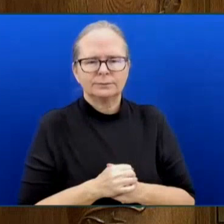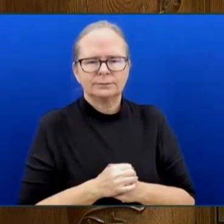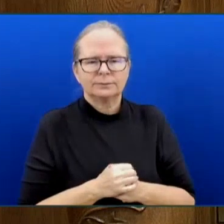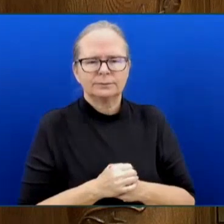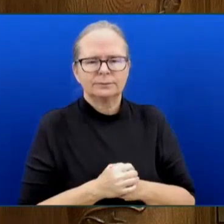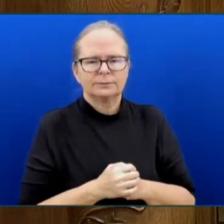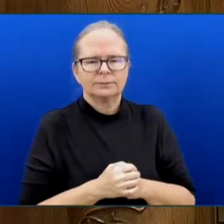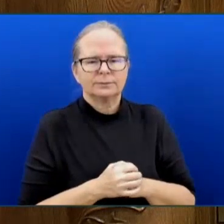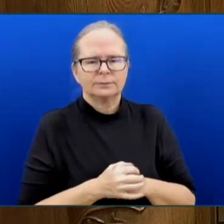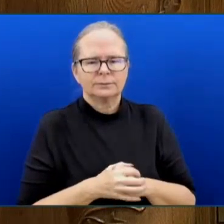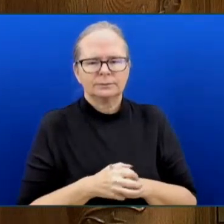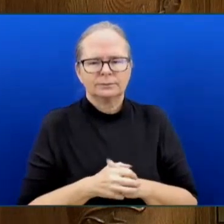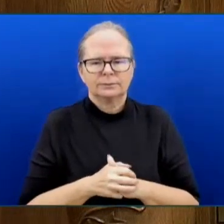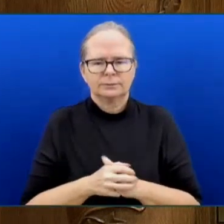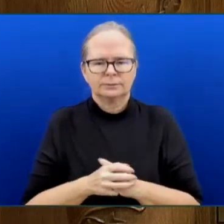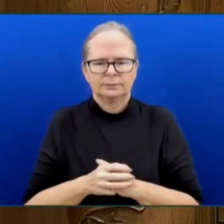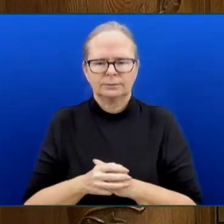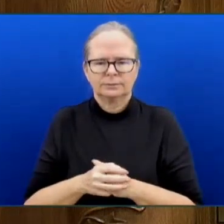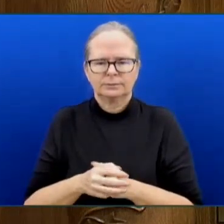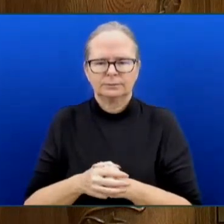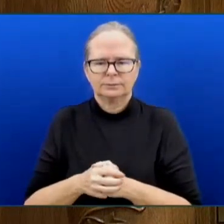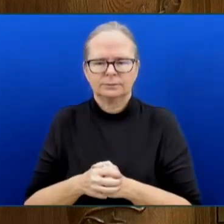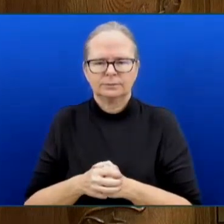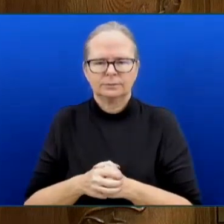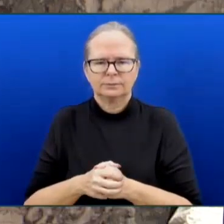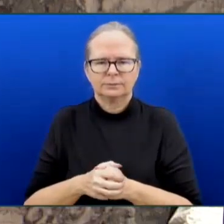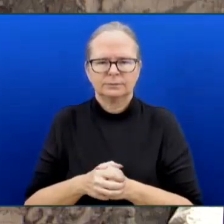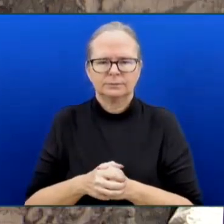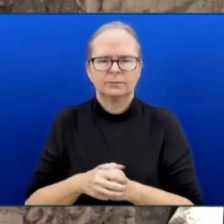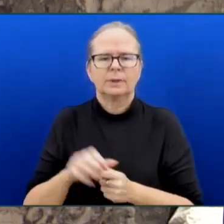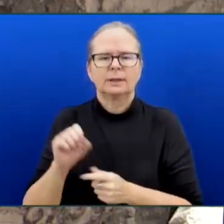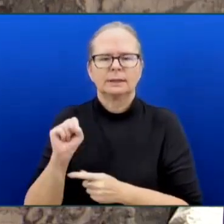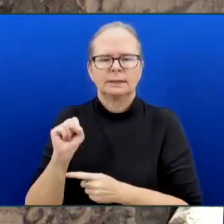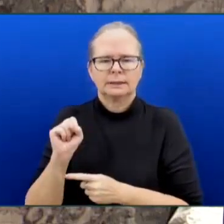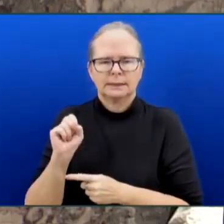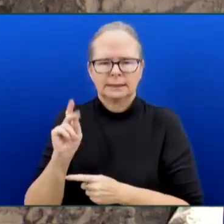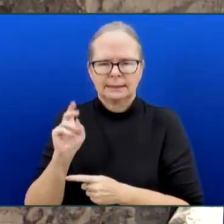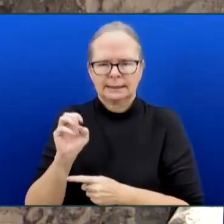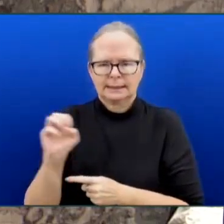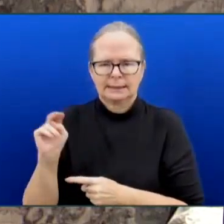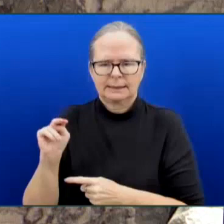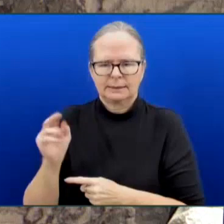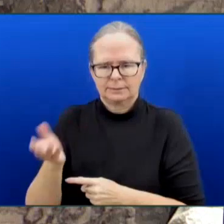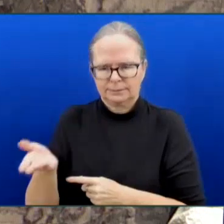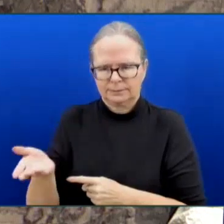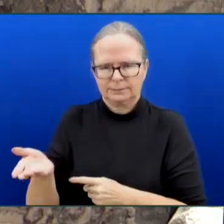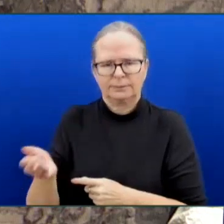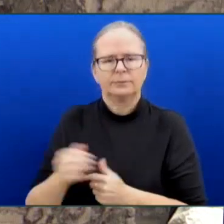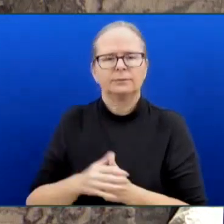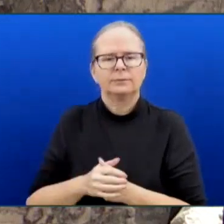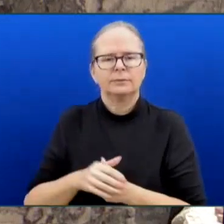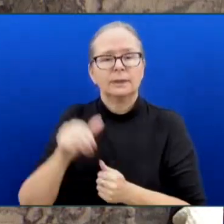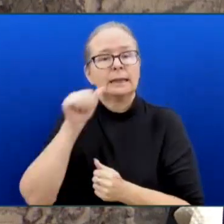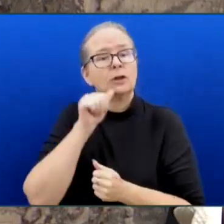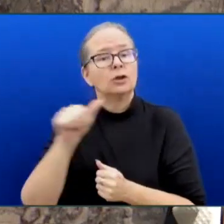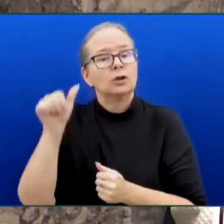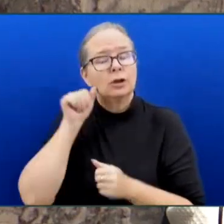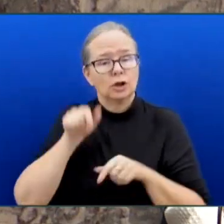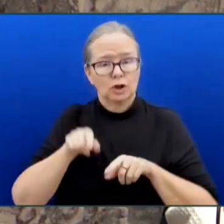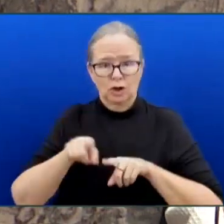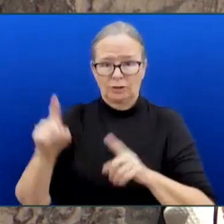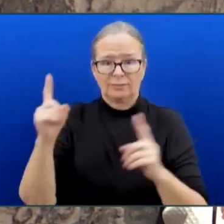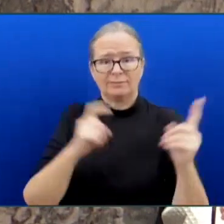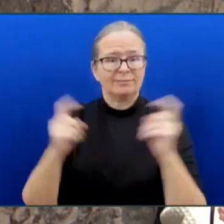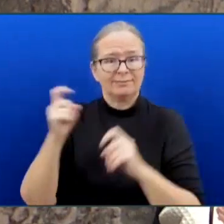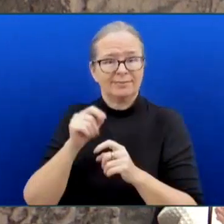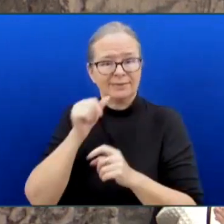Member for Skeena. Yesterday, in question period, the NDP Premier said the LNG industry is worn out. This has to be the